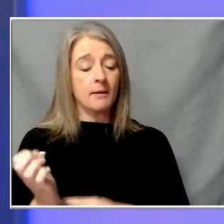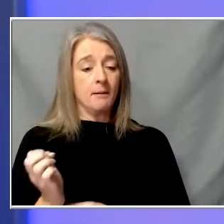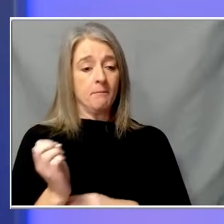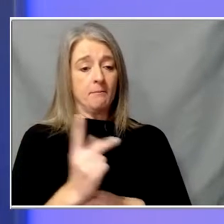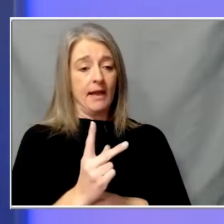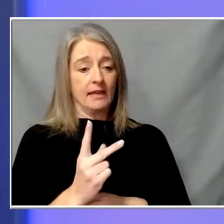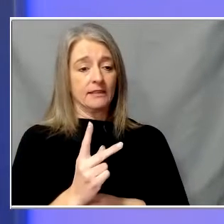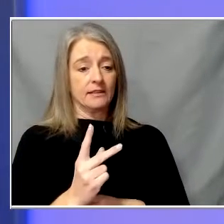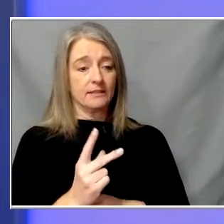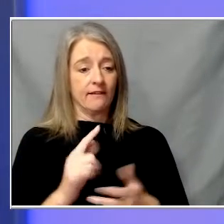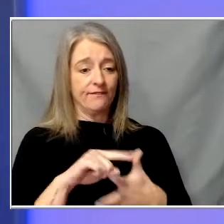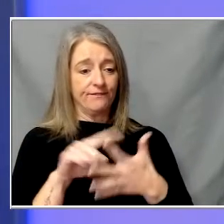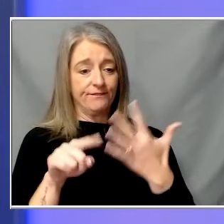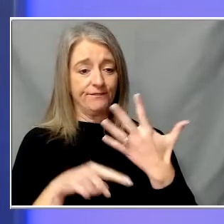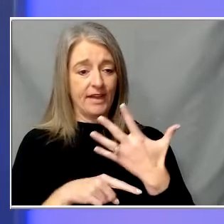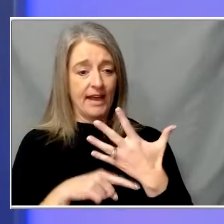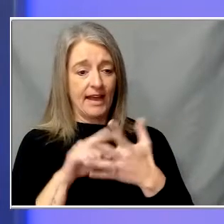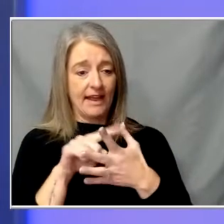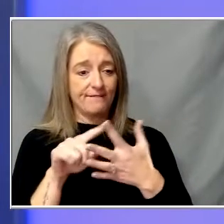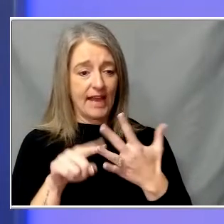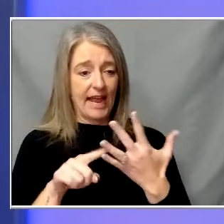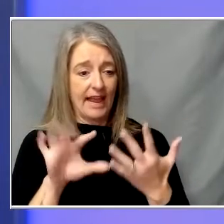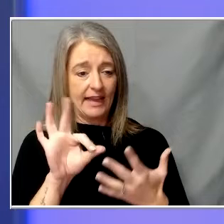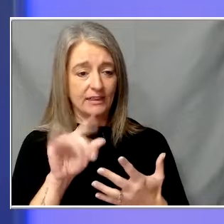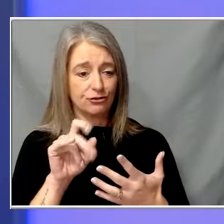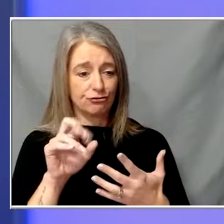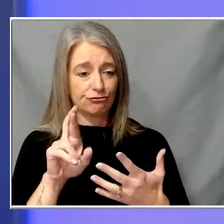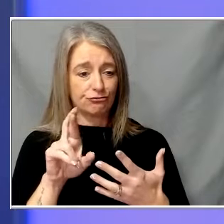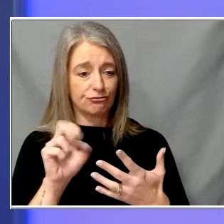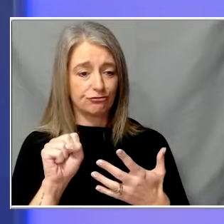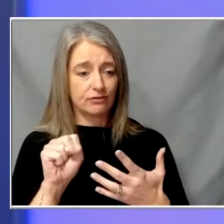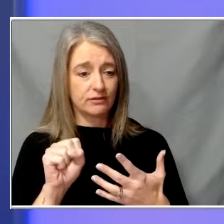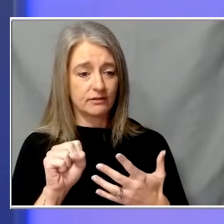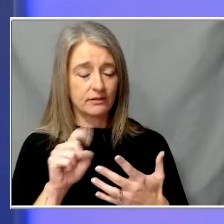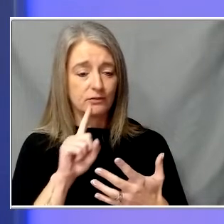5 factors, and you had mentioned it earlier about this being a